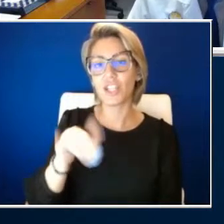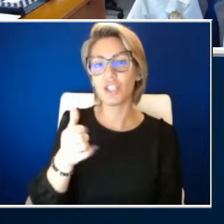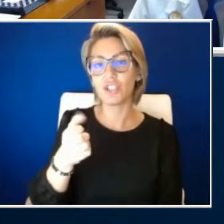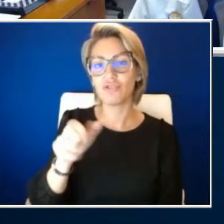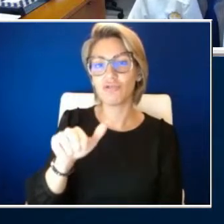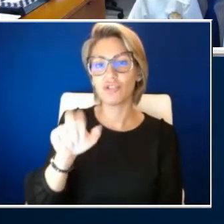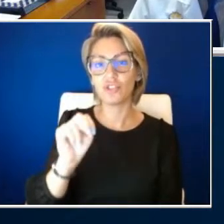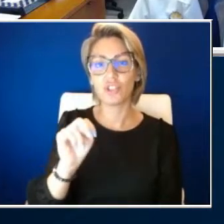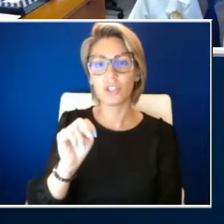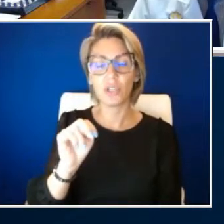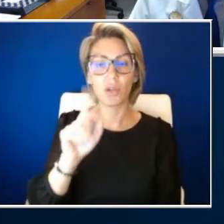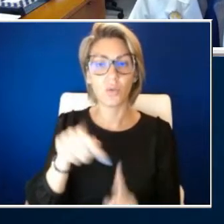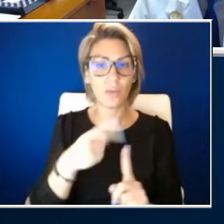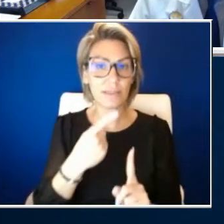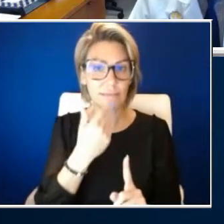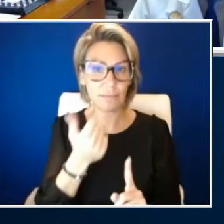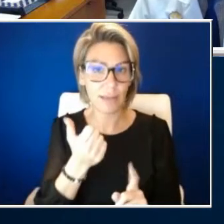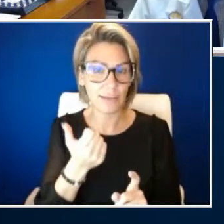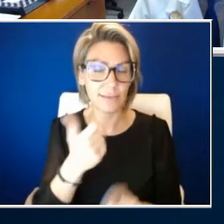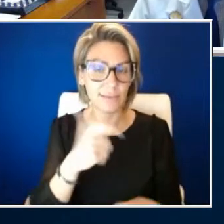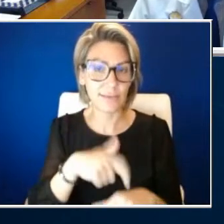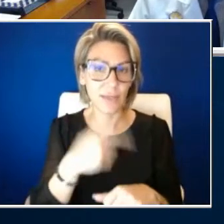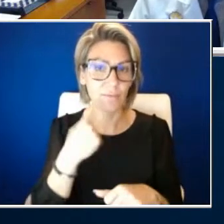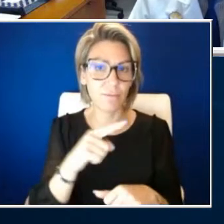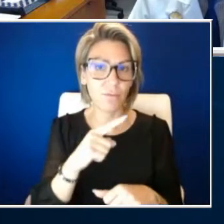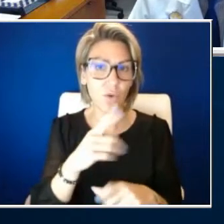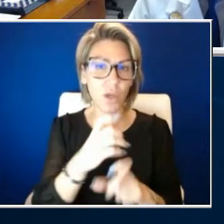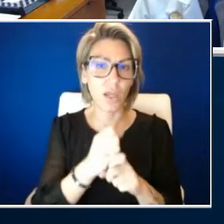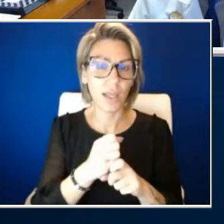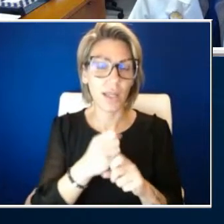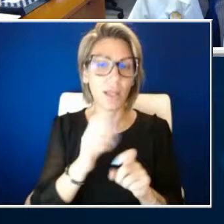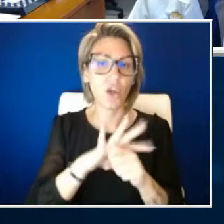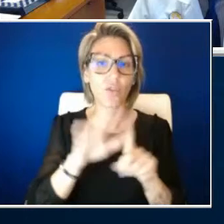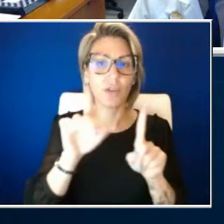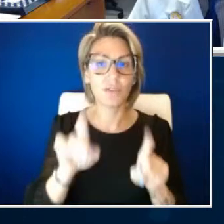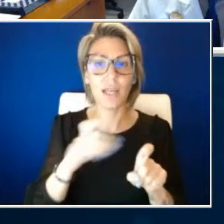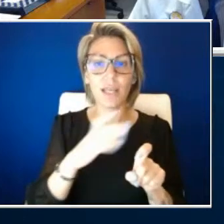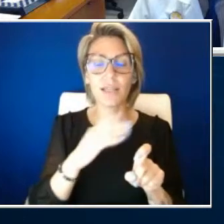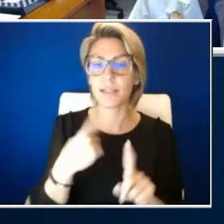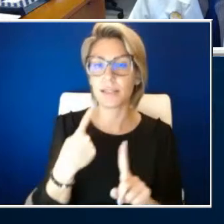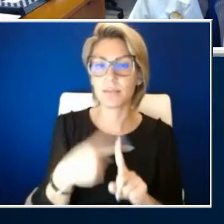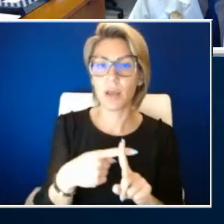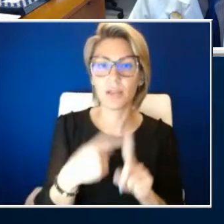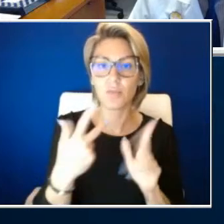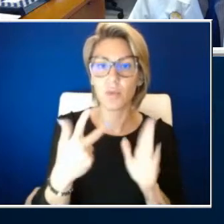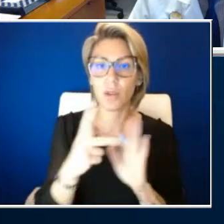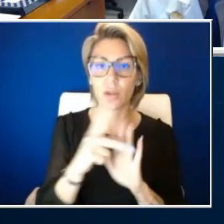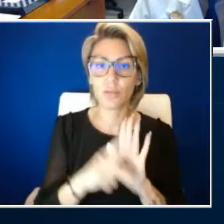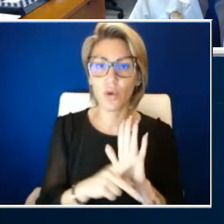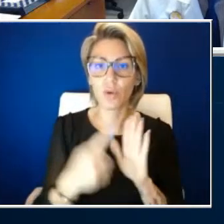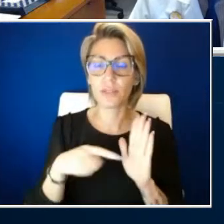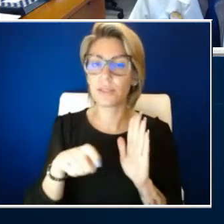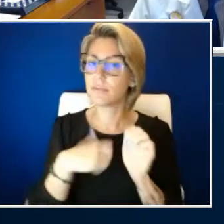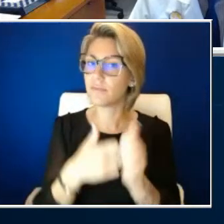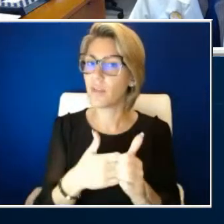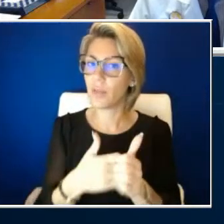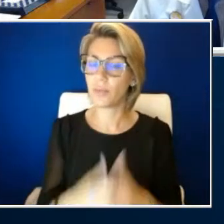get a COVID test? And then if you get the test and it comes back positive, what are some of those protocols that we should be following?